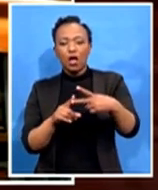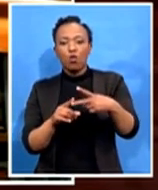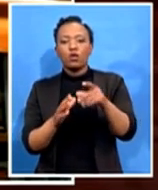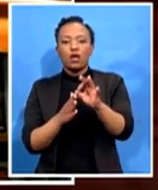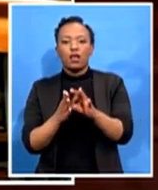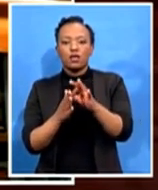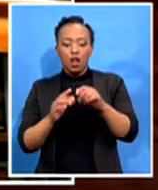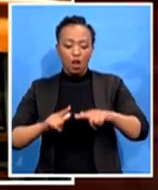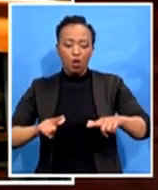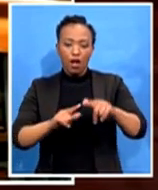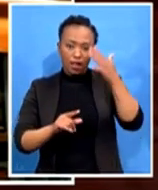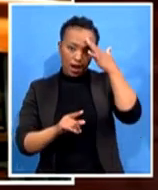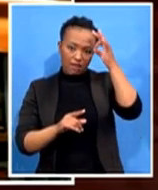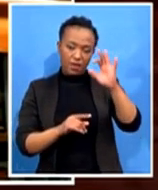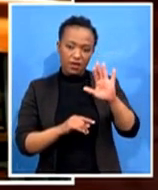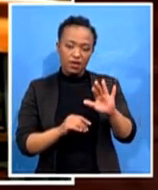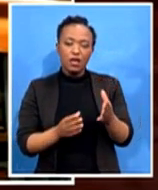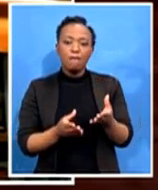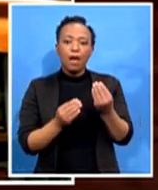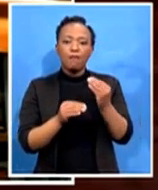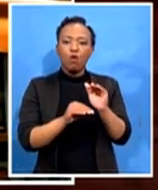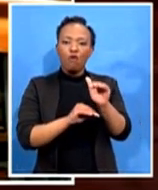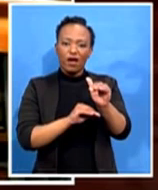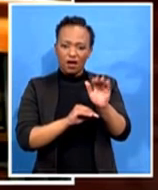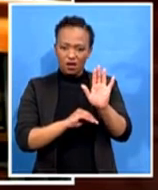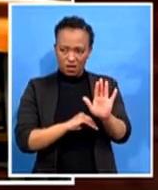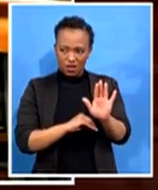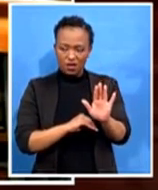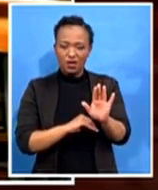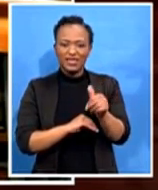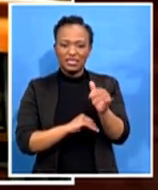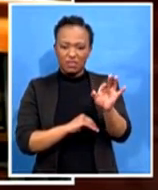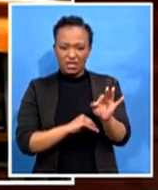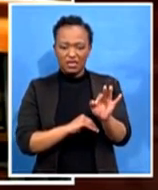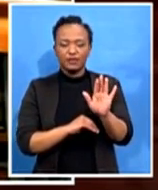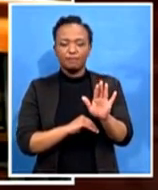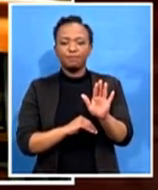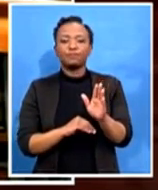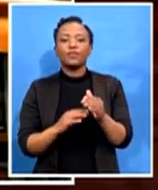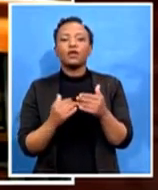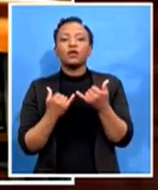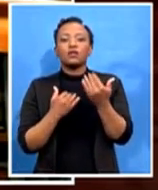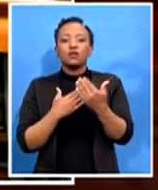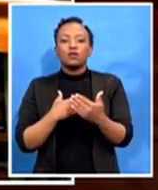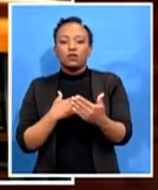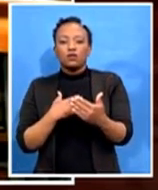got more than that. And also they got more than what they got in